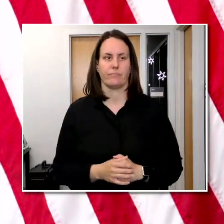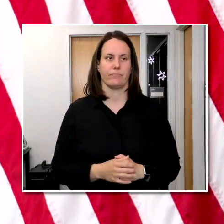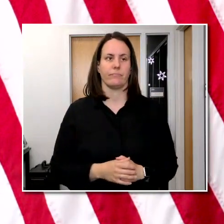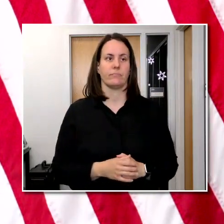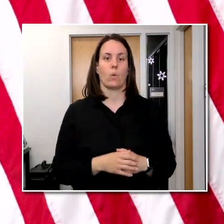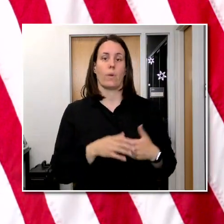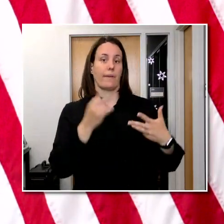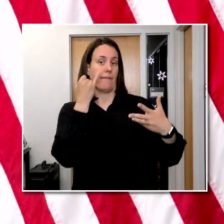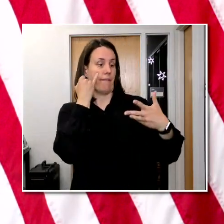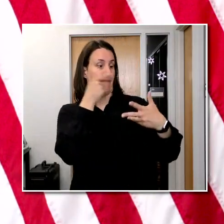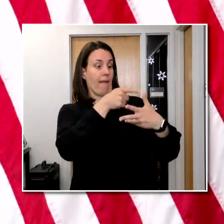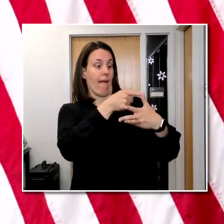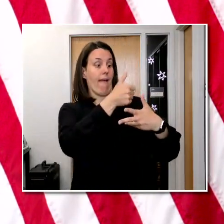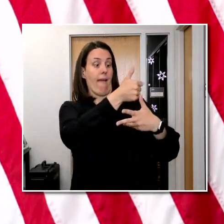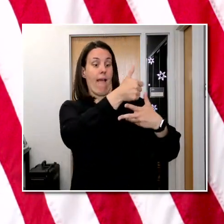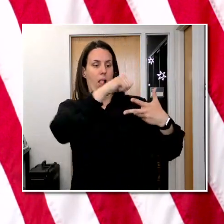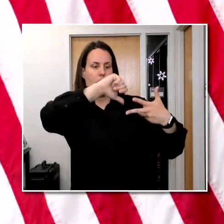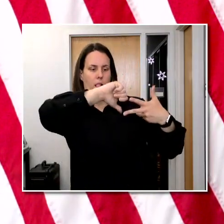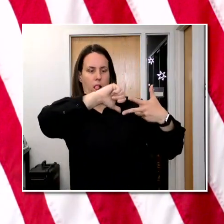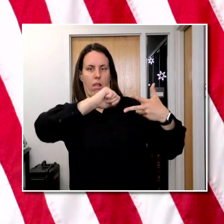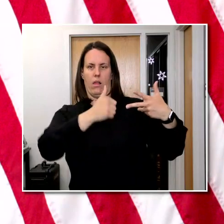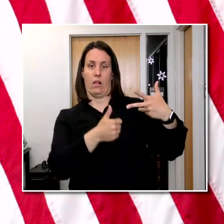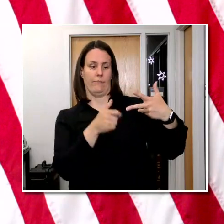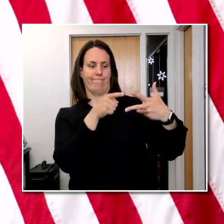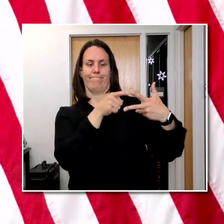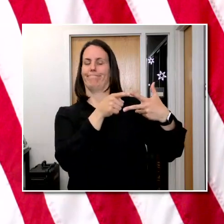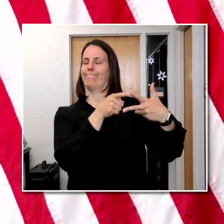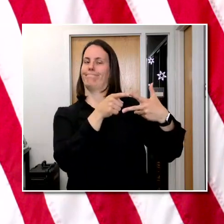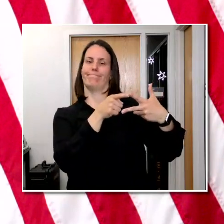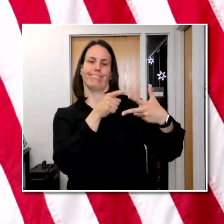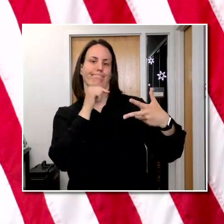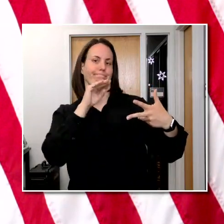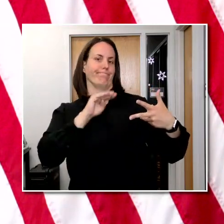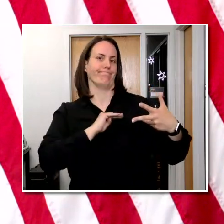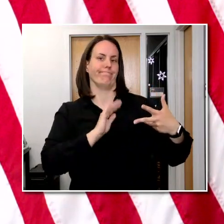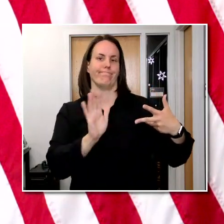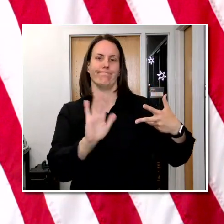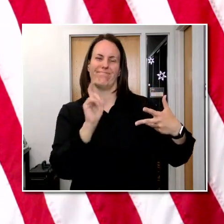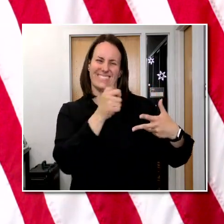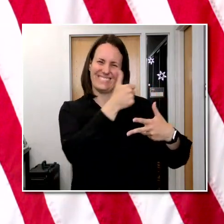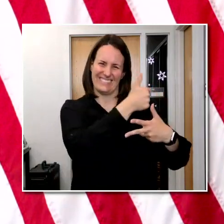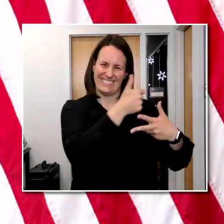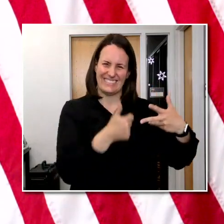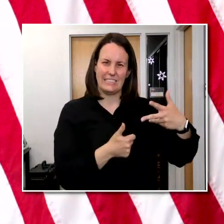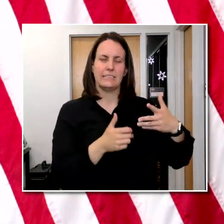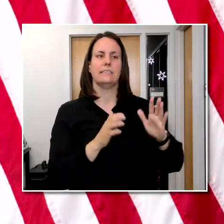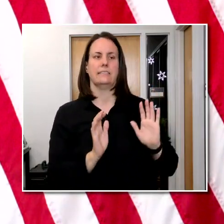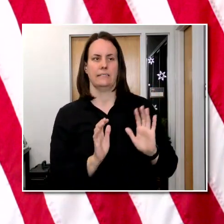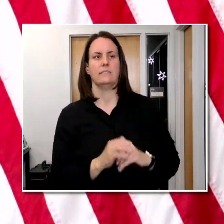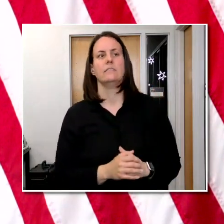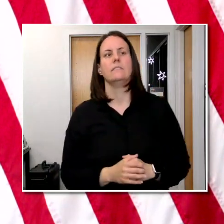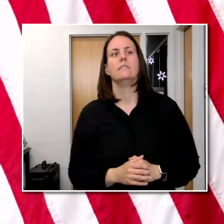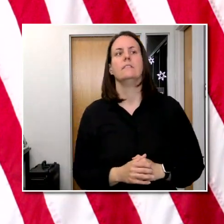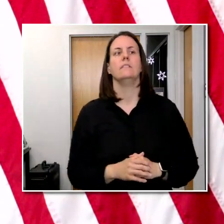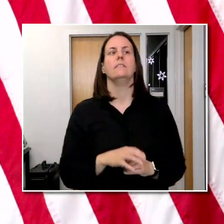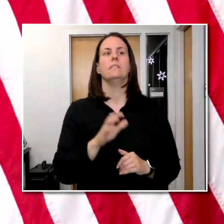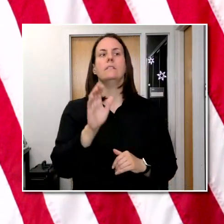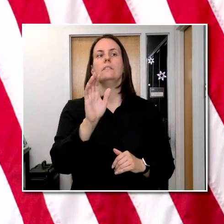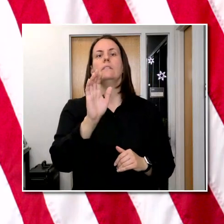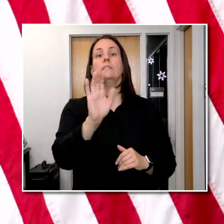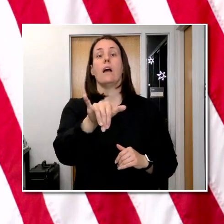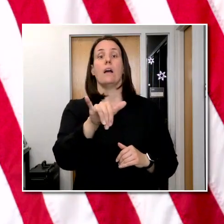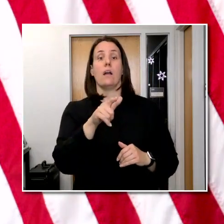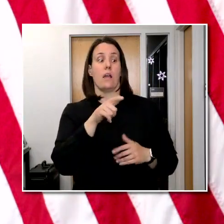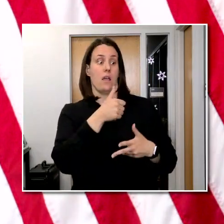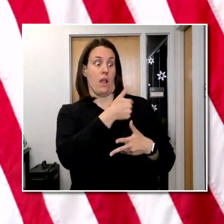green, it will mean we have reached a point where the virus is not spreading as much as it